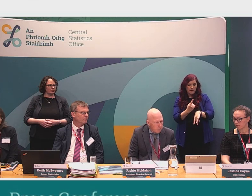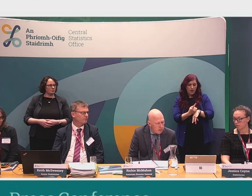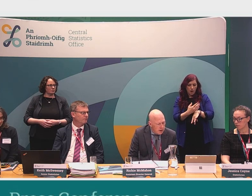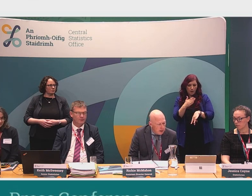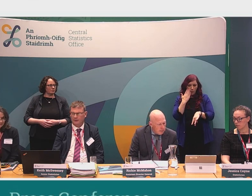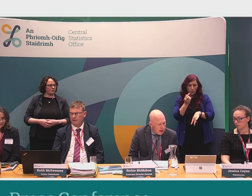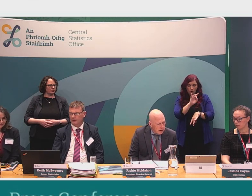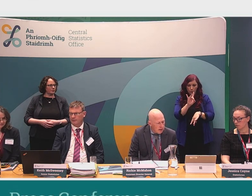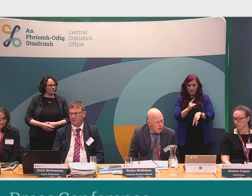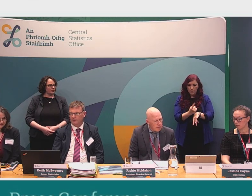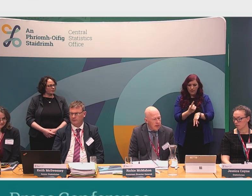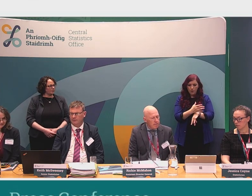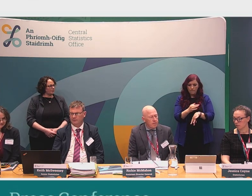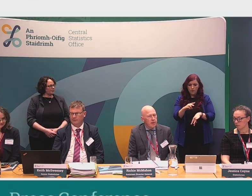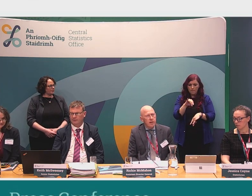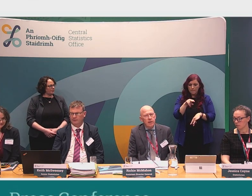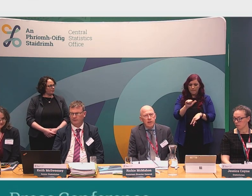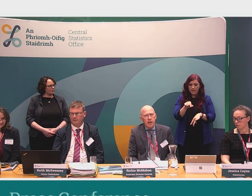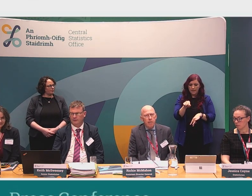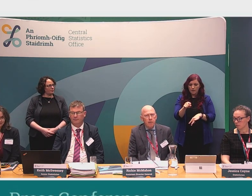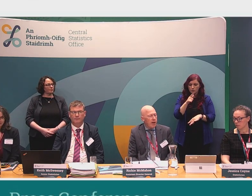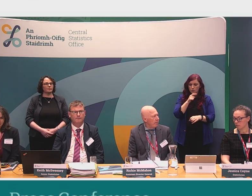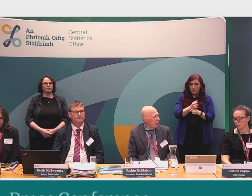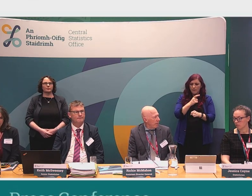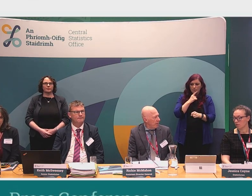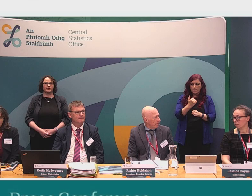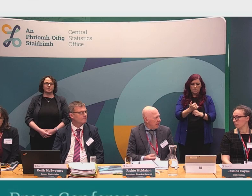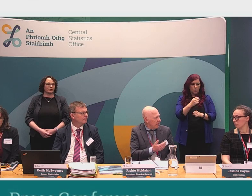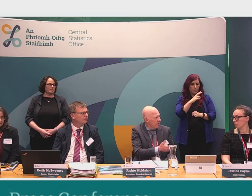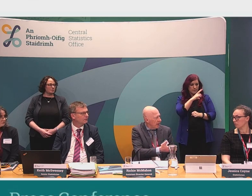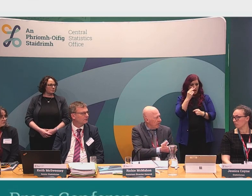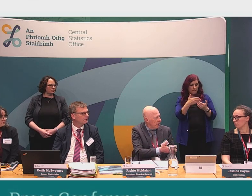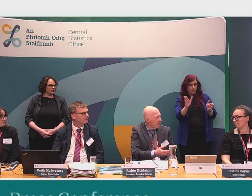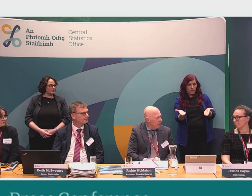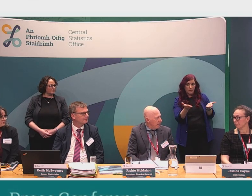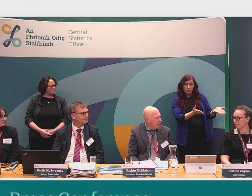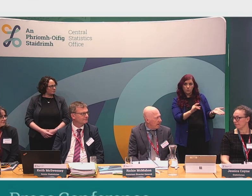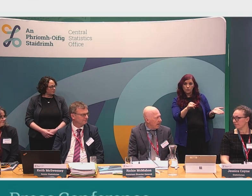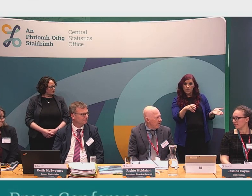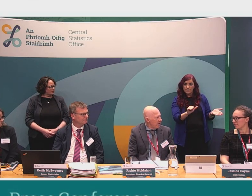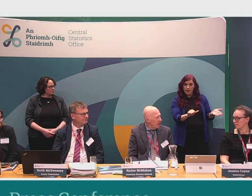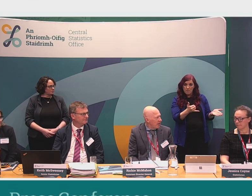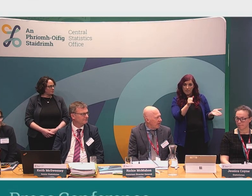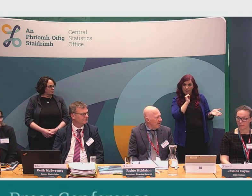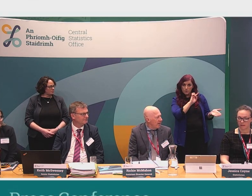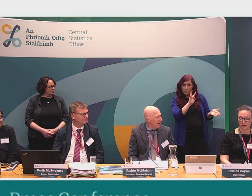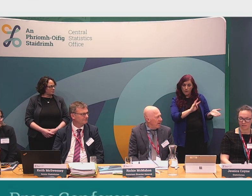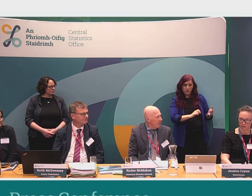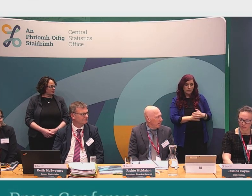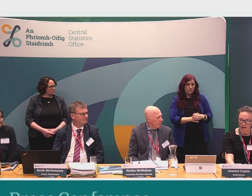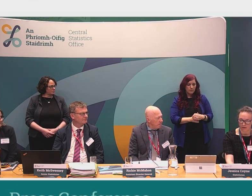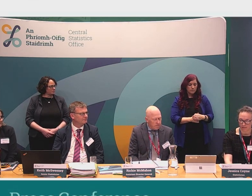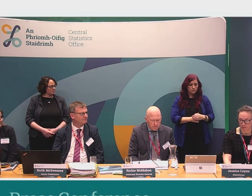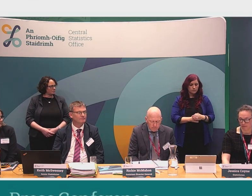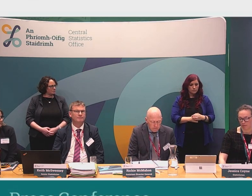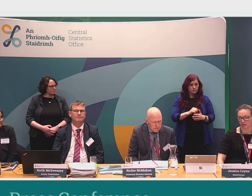from Michaela around the sample frame. So maybe I might pass to Jess, who might answer that question. Yeah, sure.